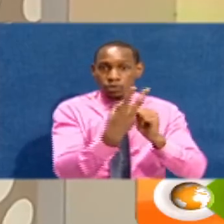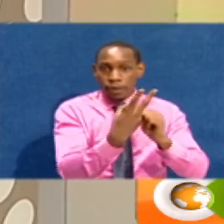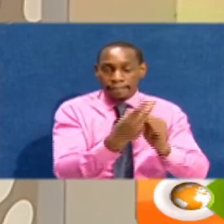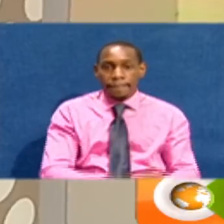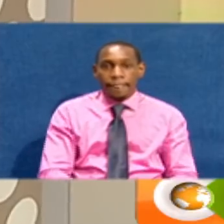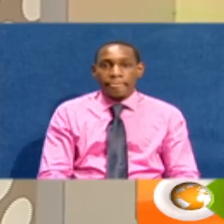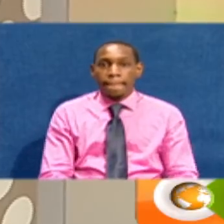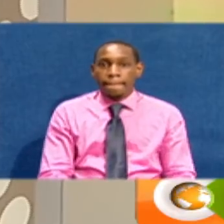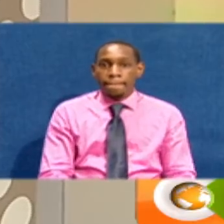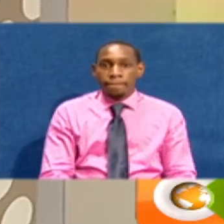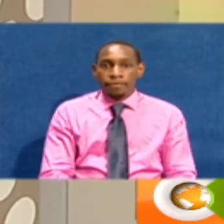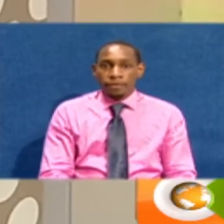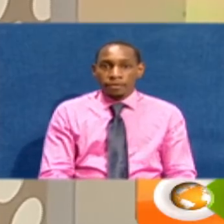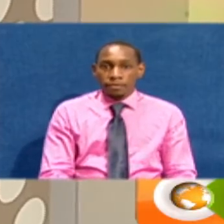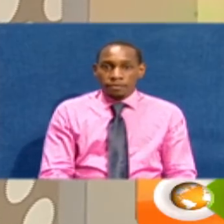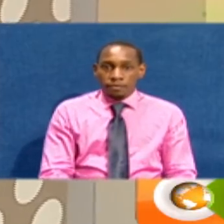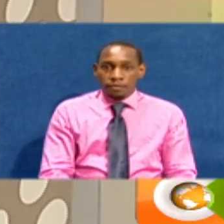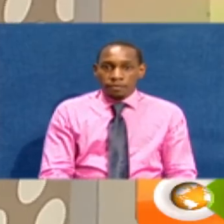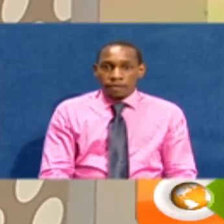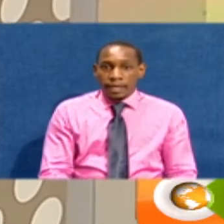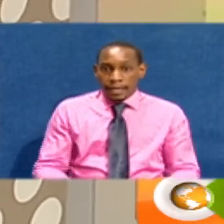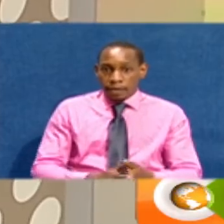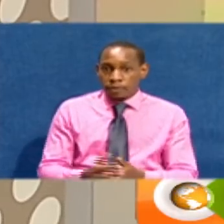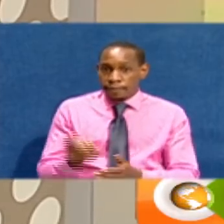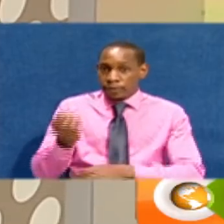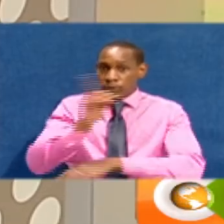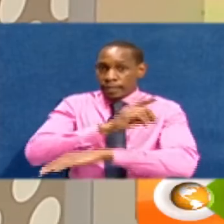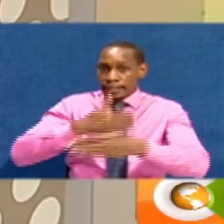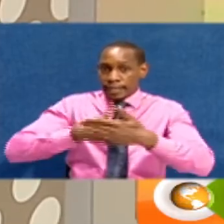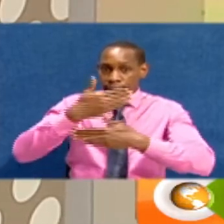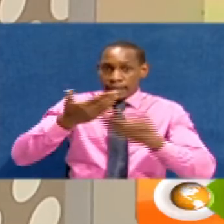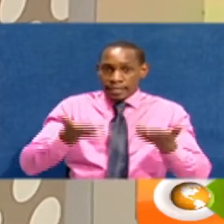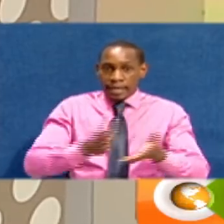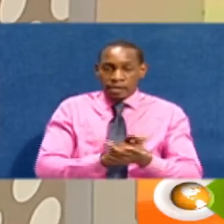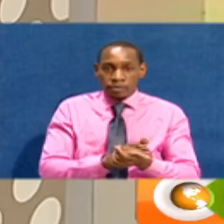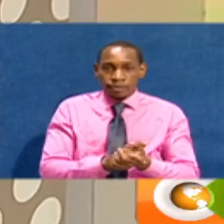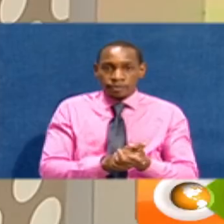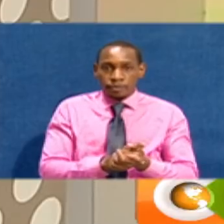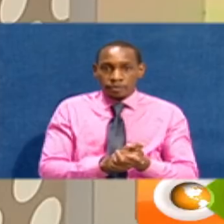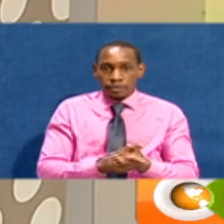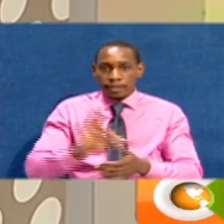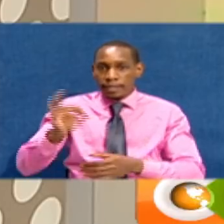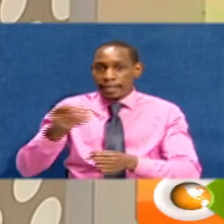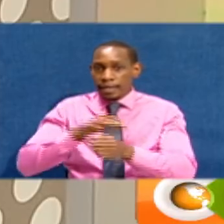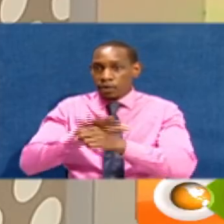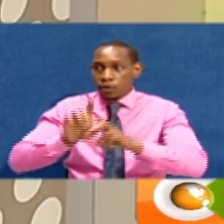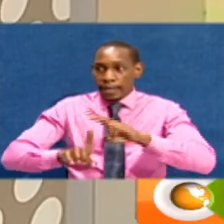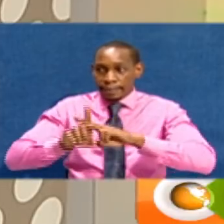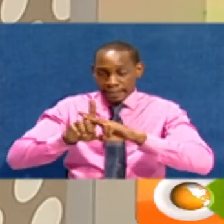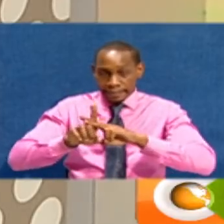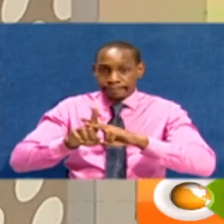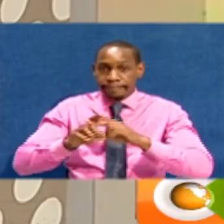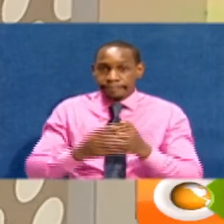12th. And it's coming, a few days after we are now well and truly into the third wave.